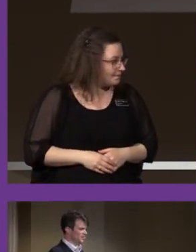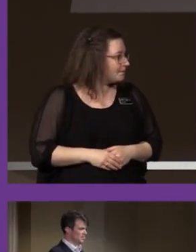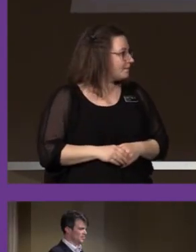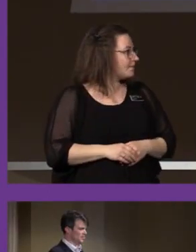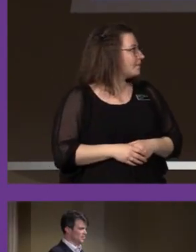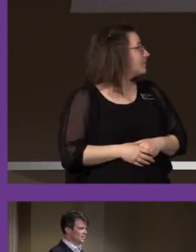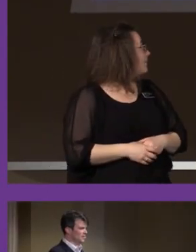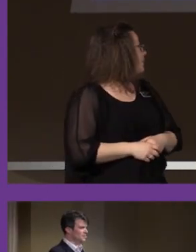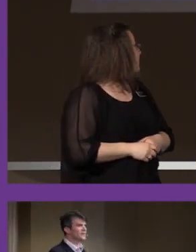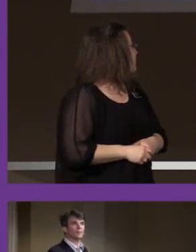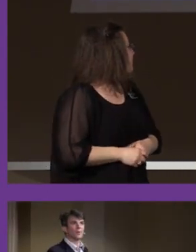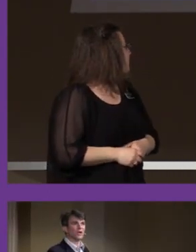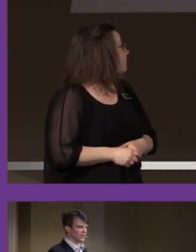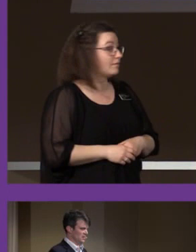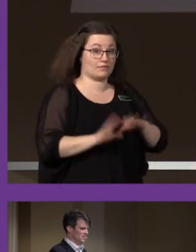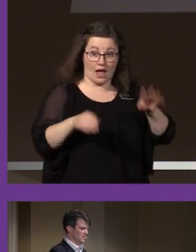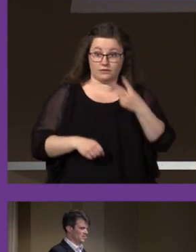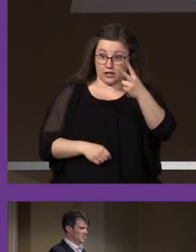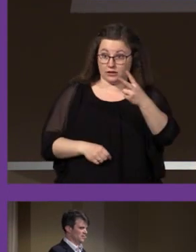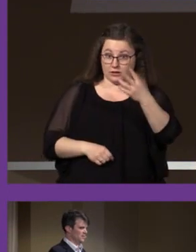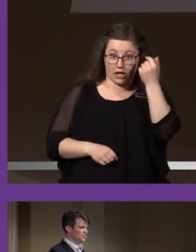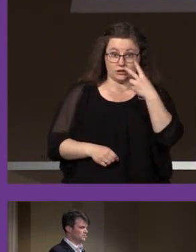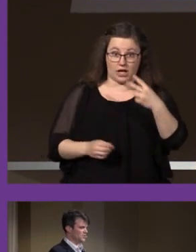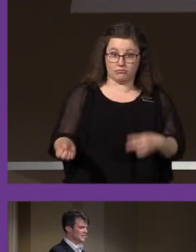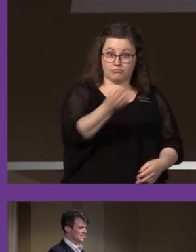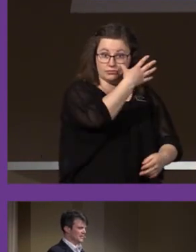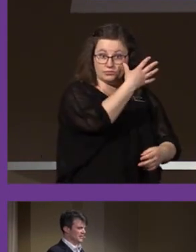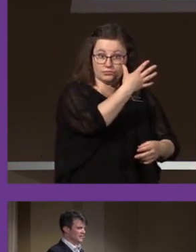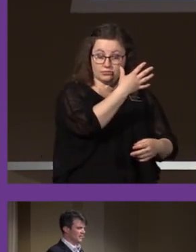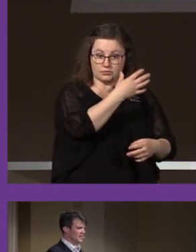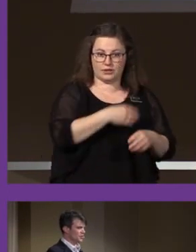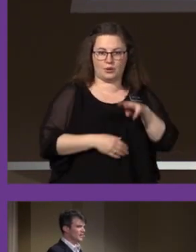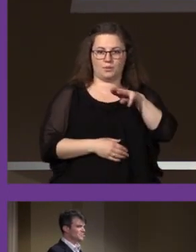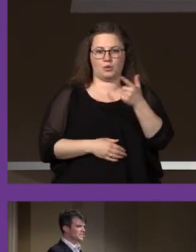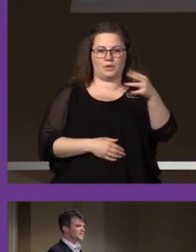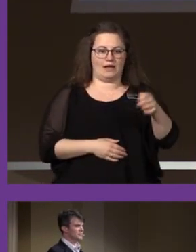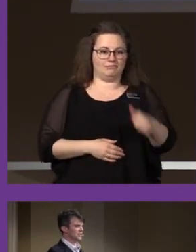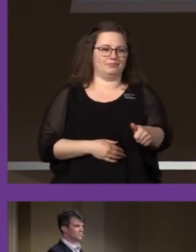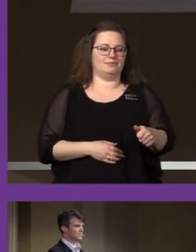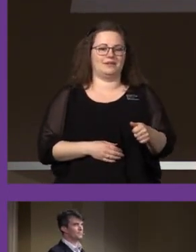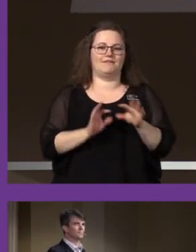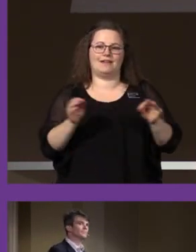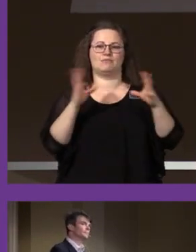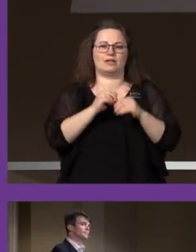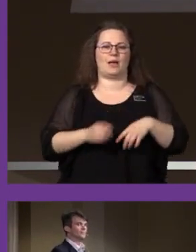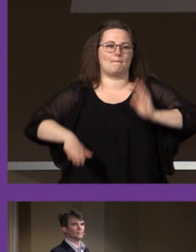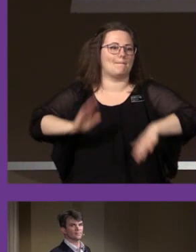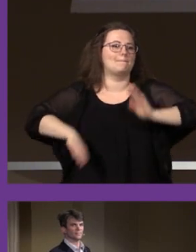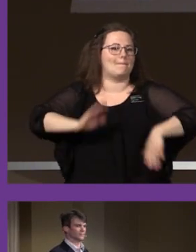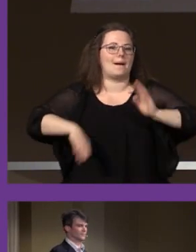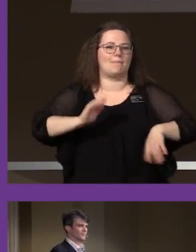VLC Media. Does that come up all right? I'll just mute it. Okay, it's got nice music. This is the music.